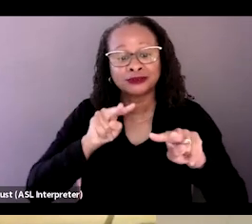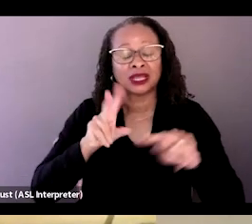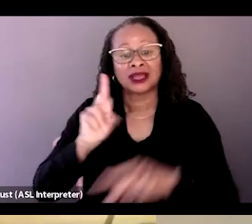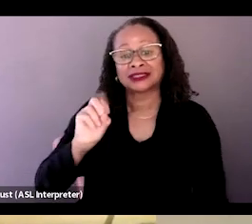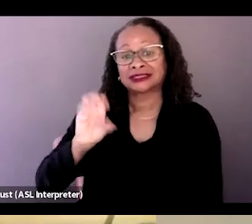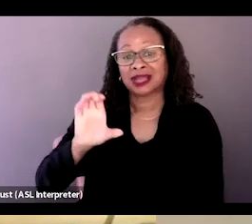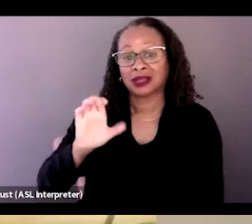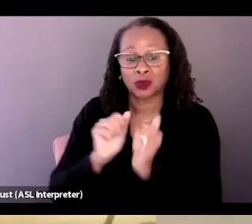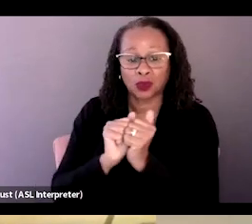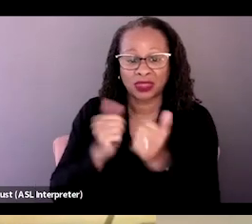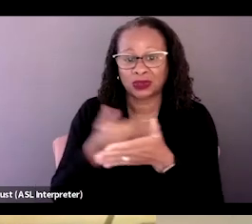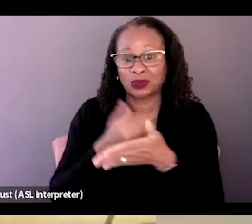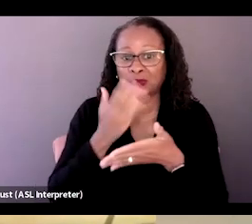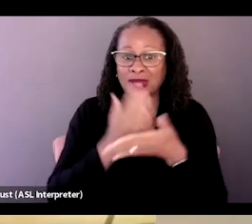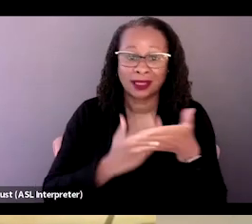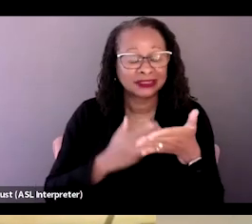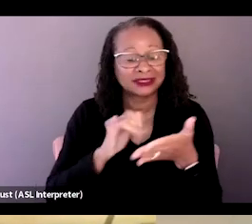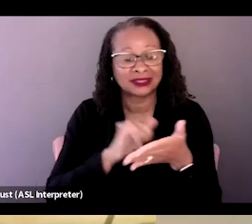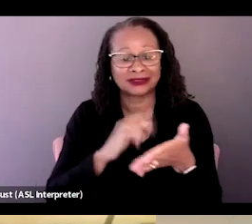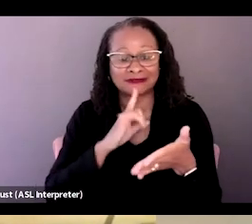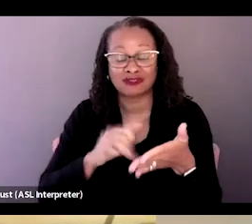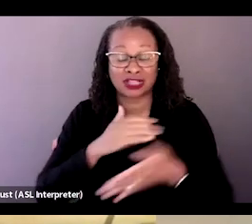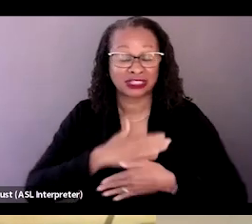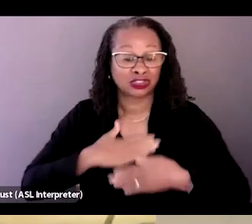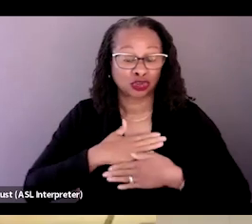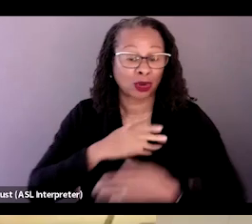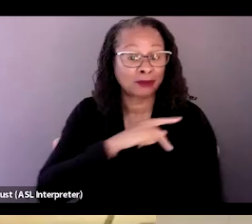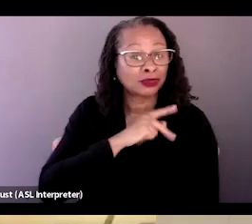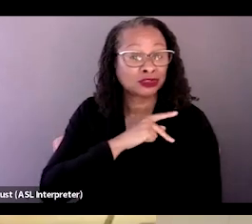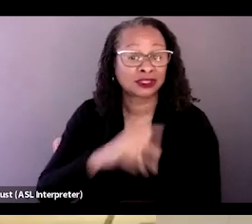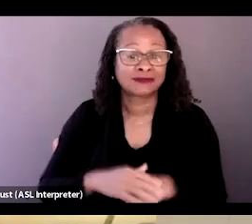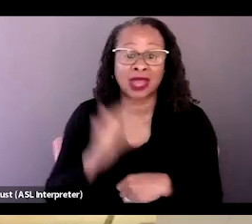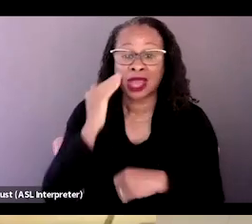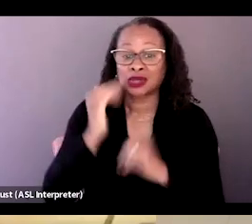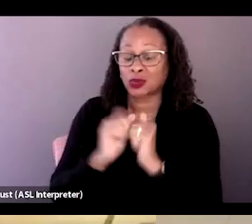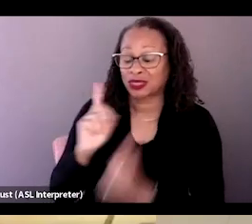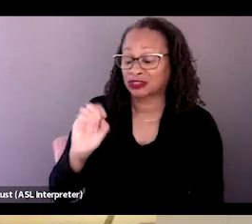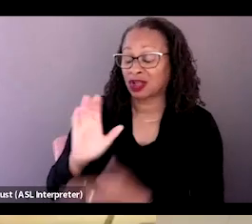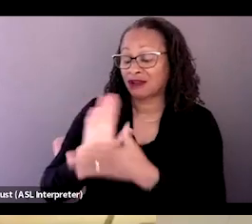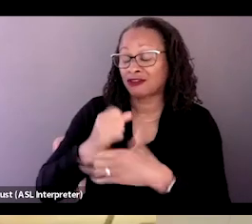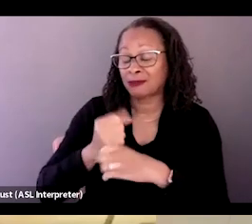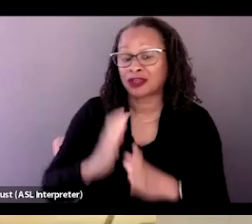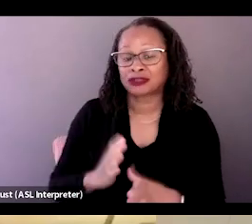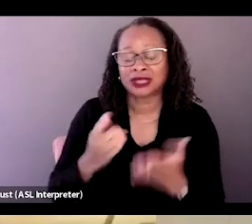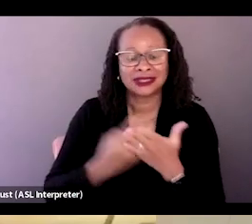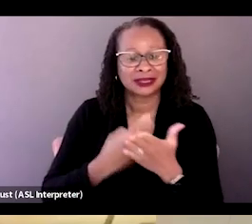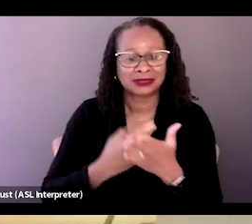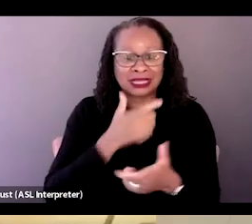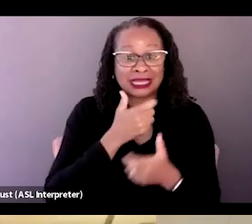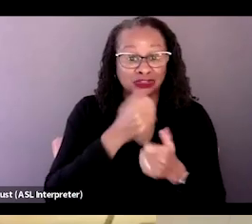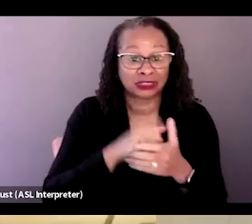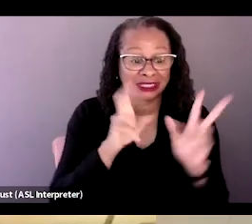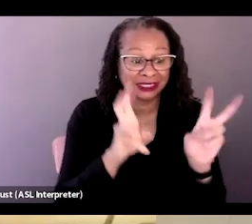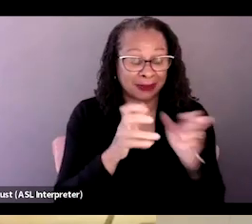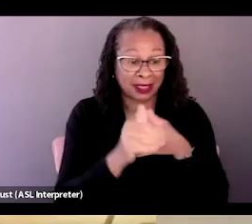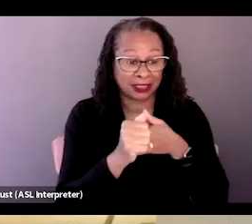documentary with new elements that I really like. And I know with documentary filmmakers, sometimes there's interest in a topic that leads you to